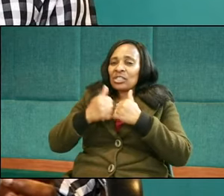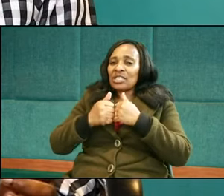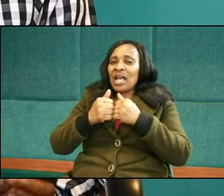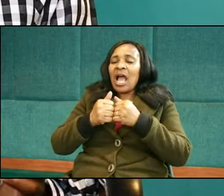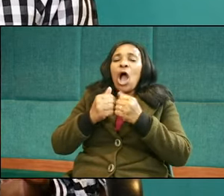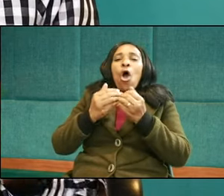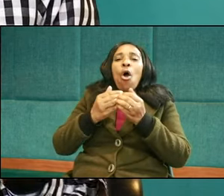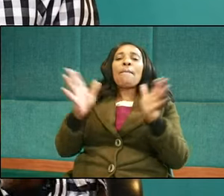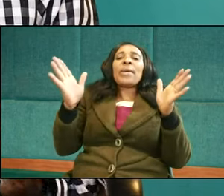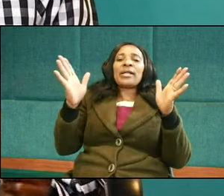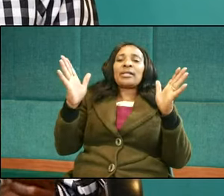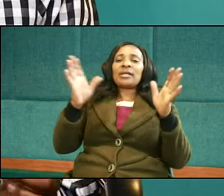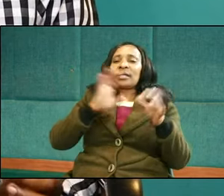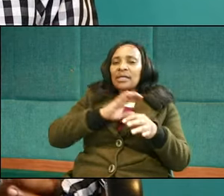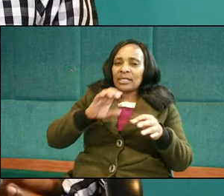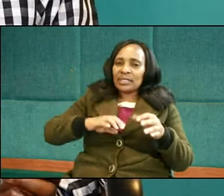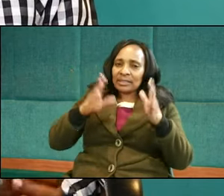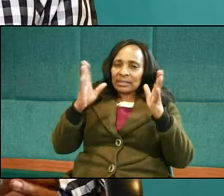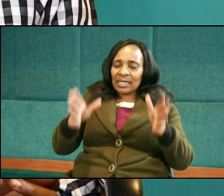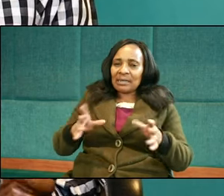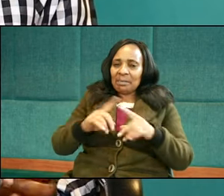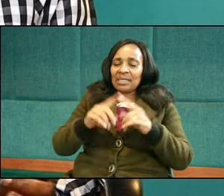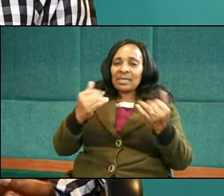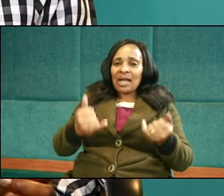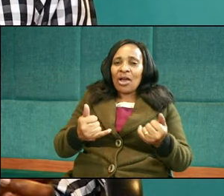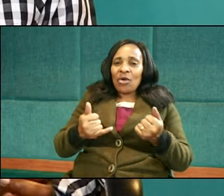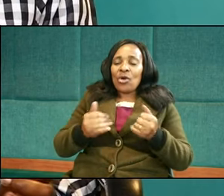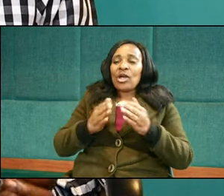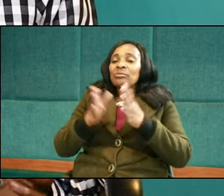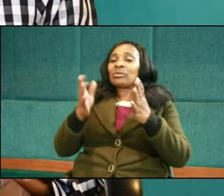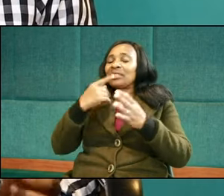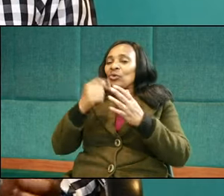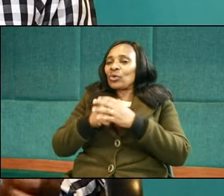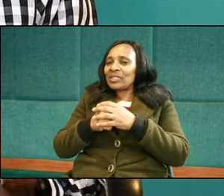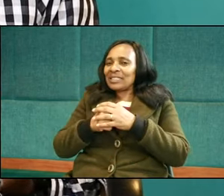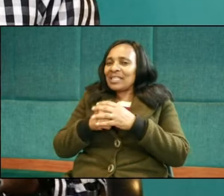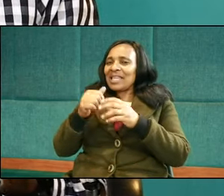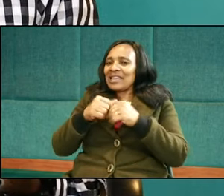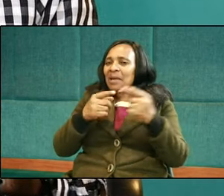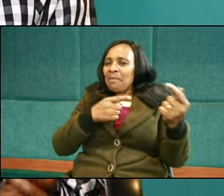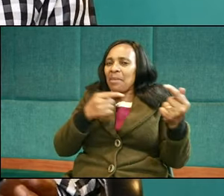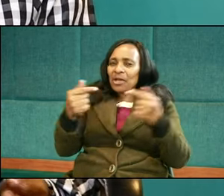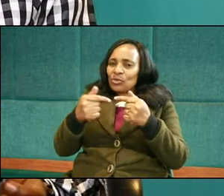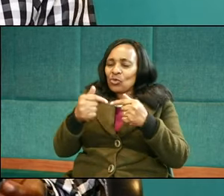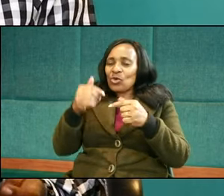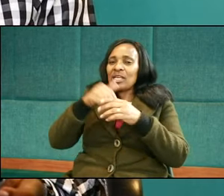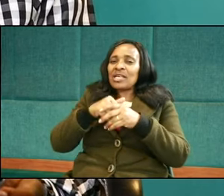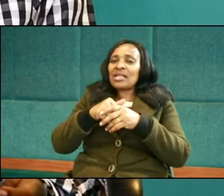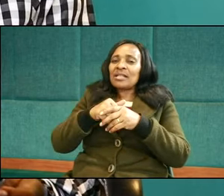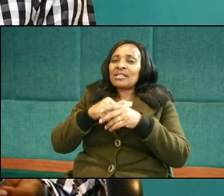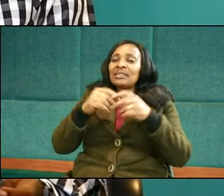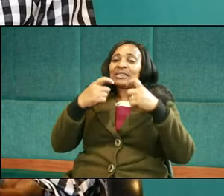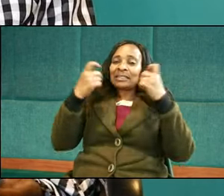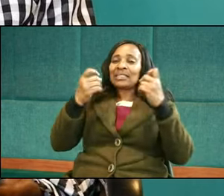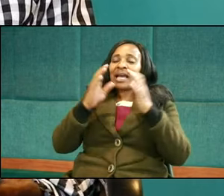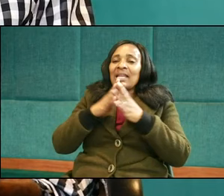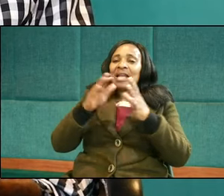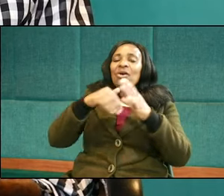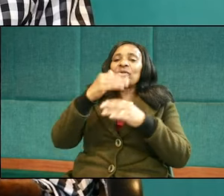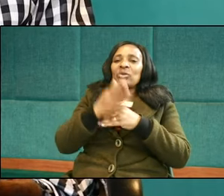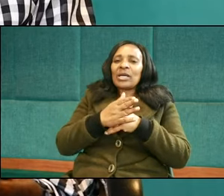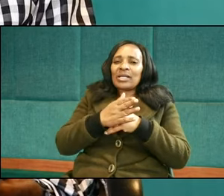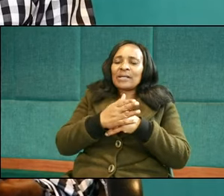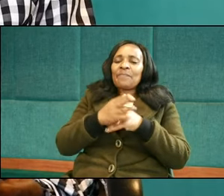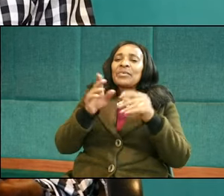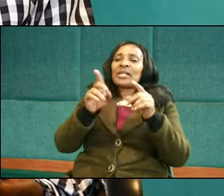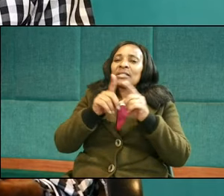experience, but he is still exposed to Satan's attacks. In the battle with inward sin and outward temptation, even